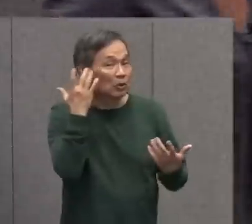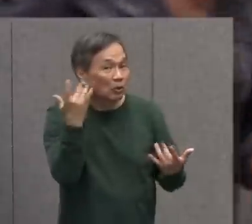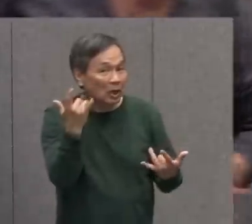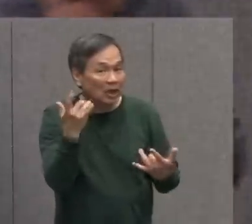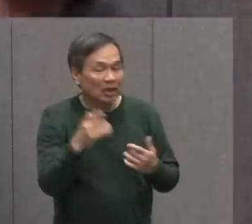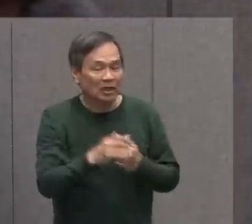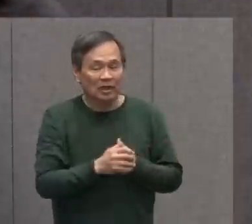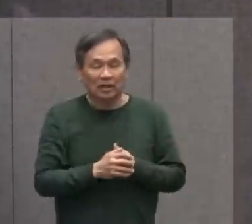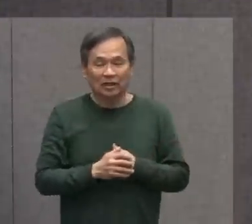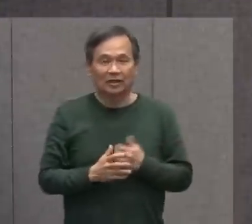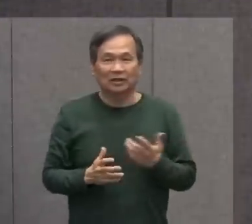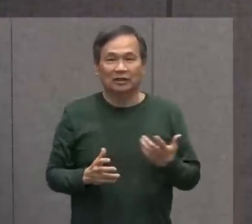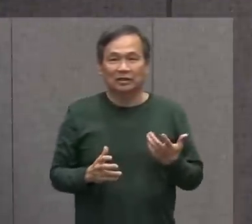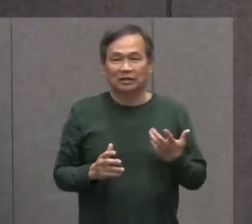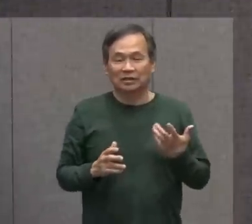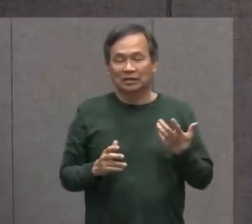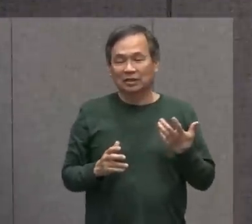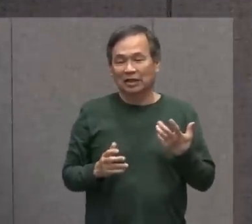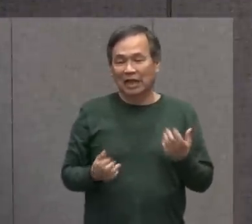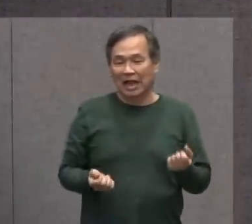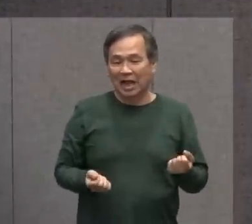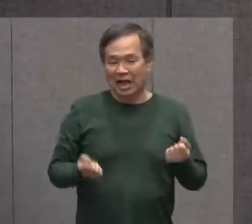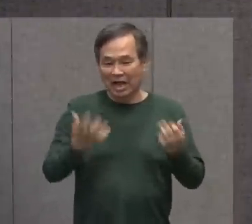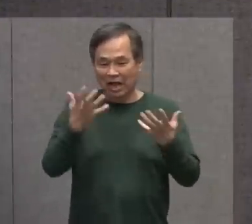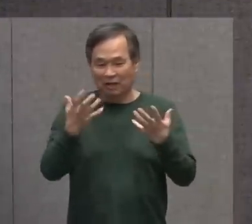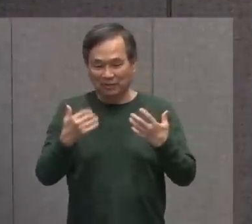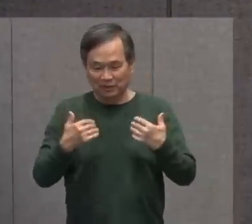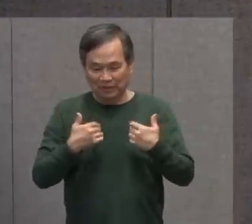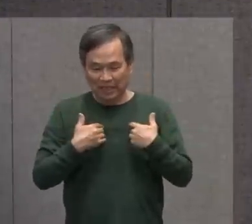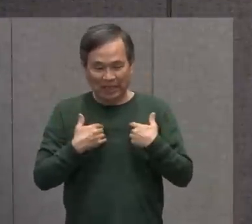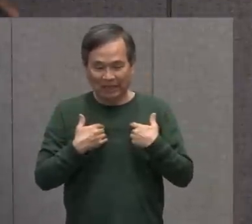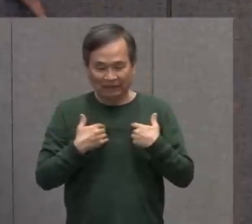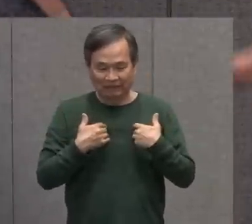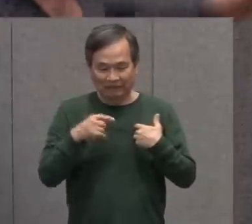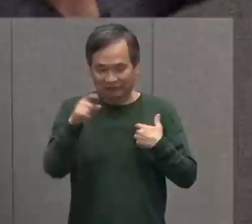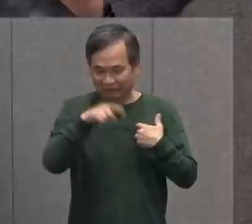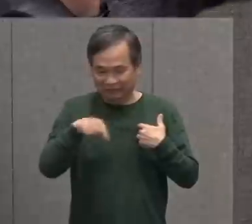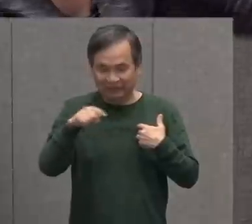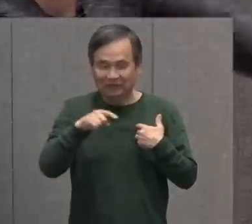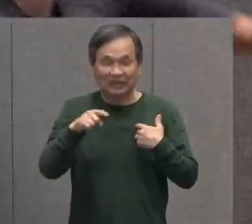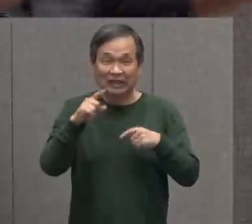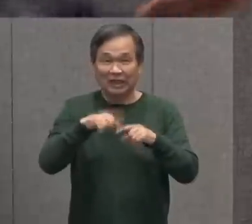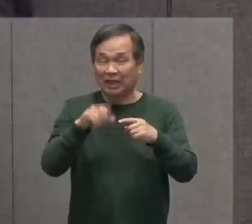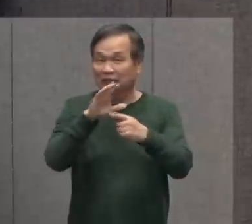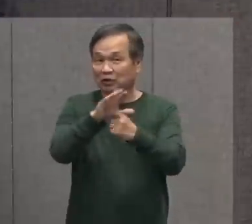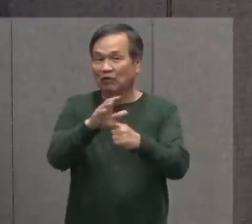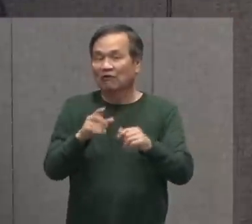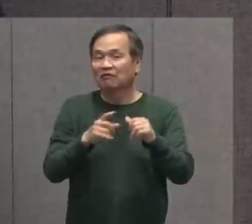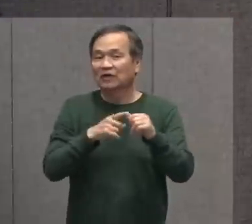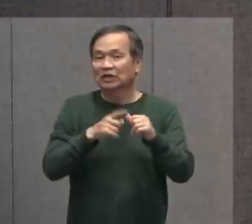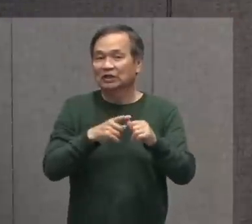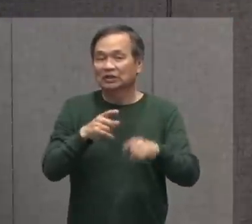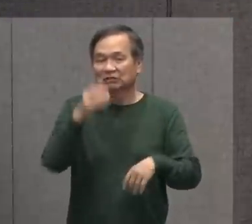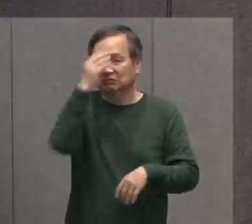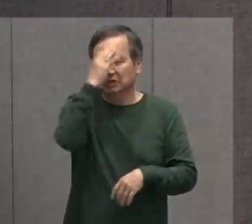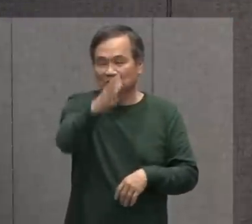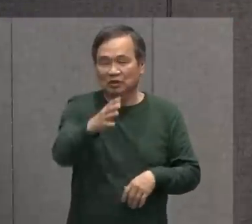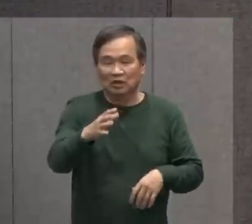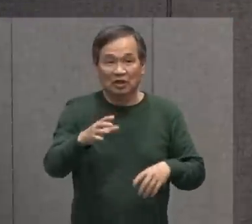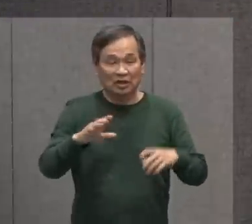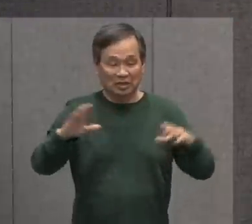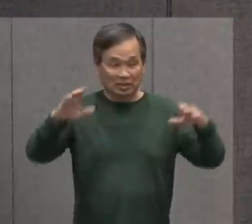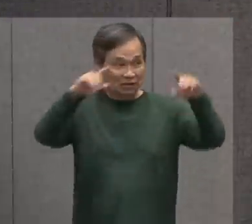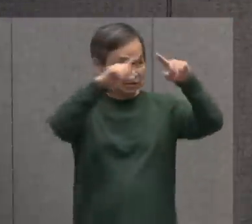I'm not going to show you all the shapes to start. I'm just going to tell you that the total that's on this poster is